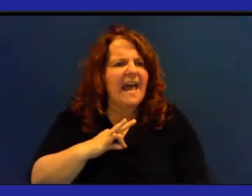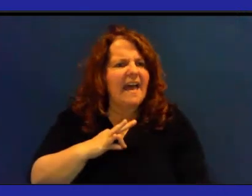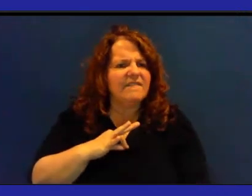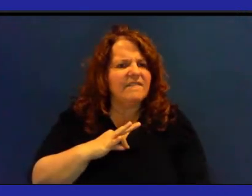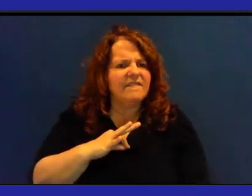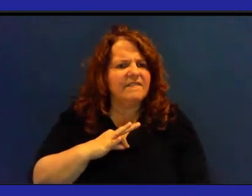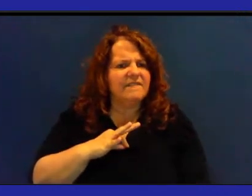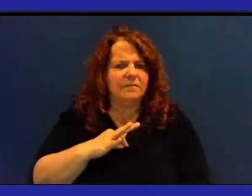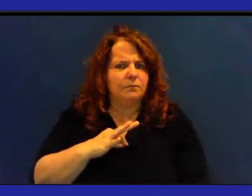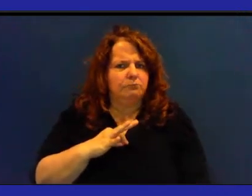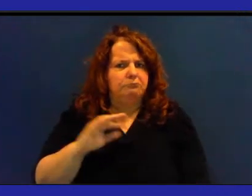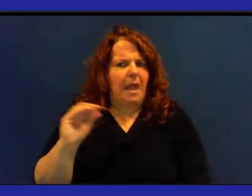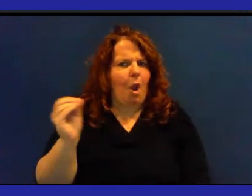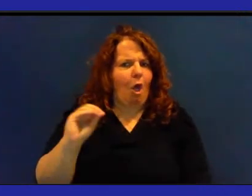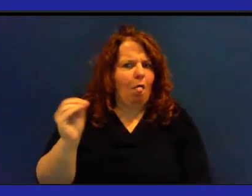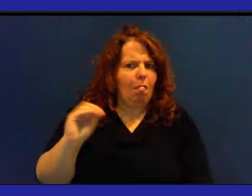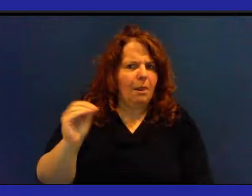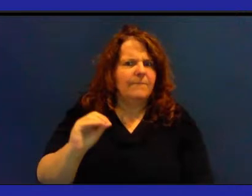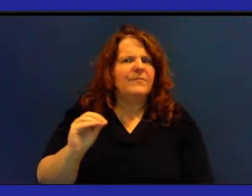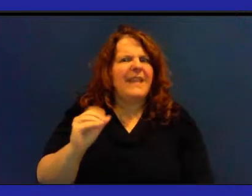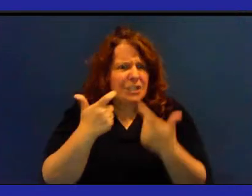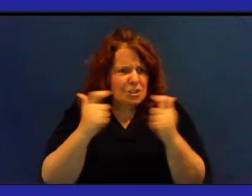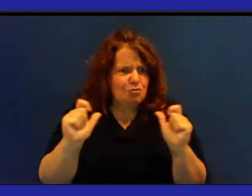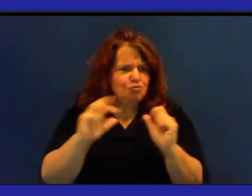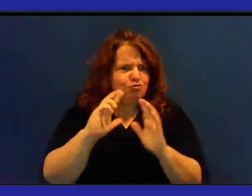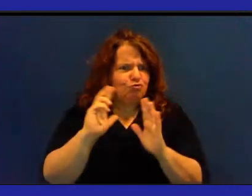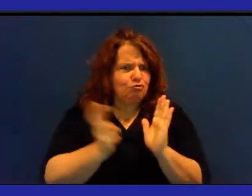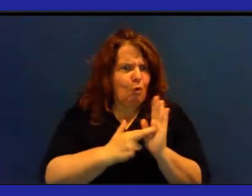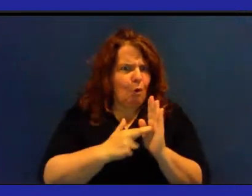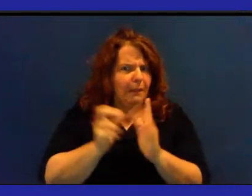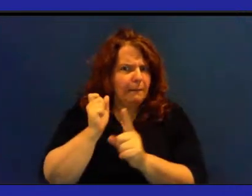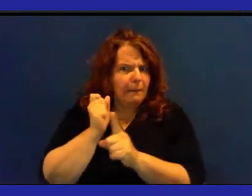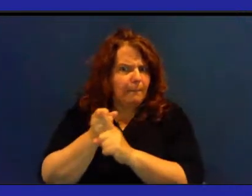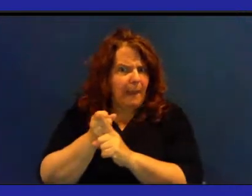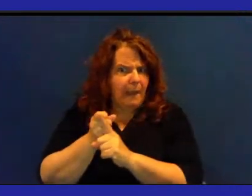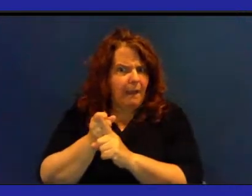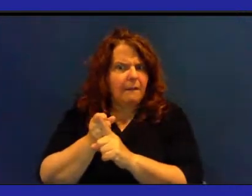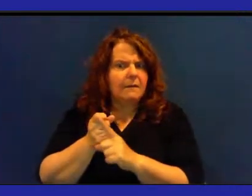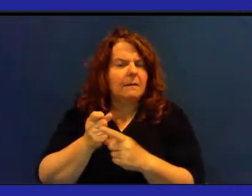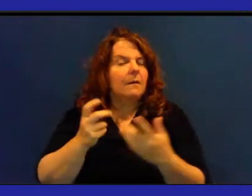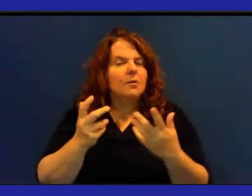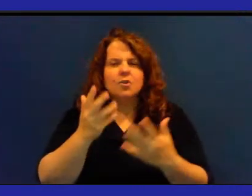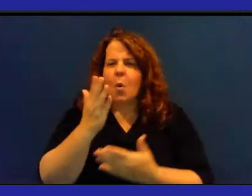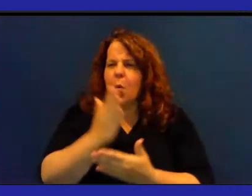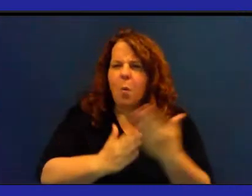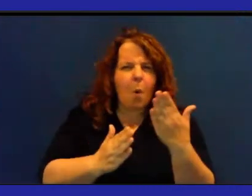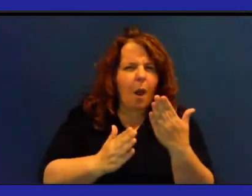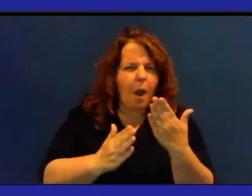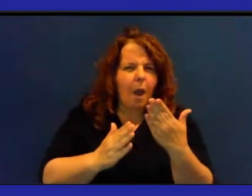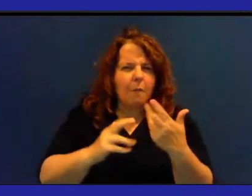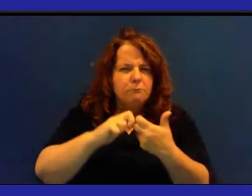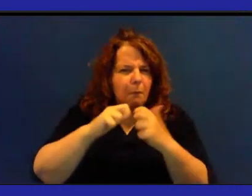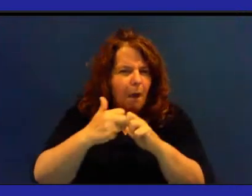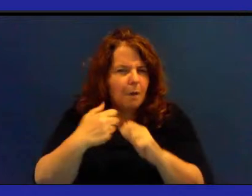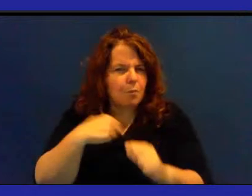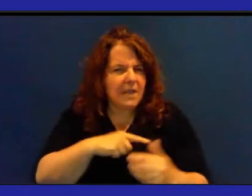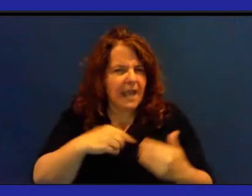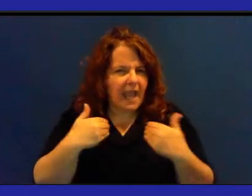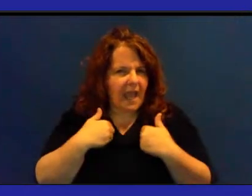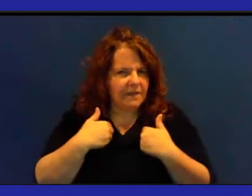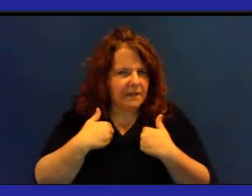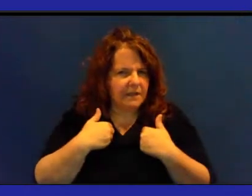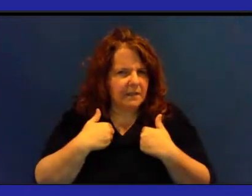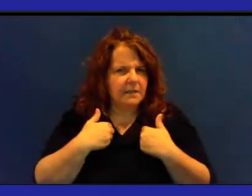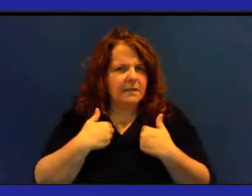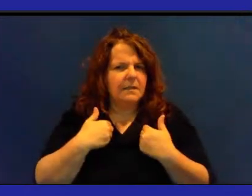And usually that plays a huge role. And what issues are we having there, and what are the titles that are having